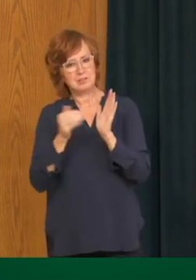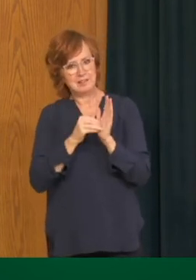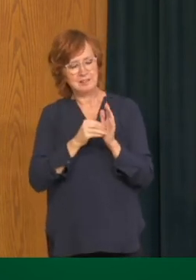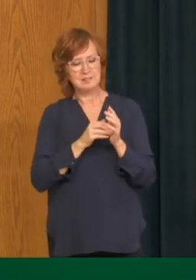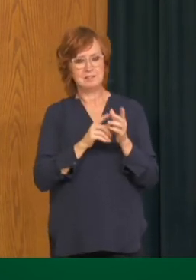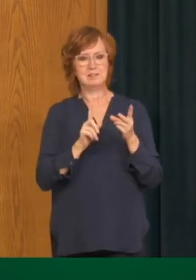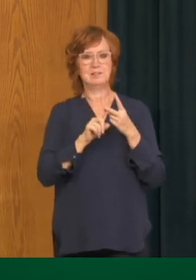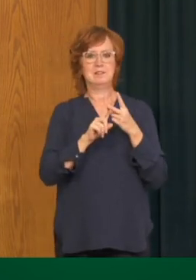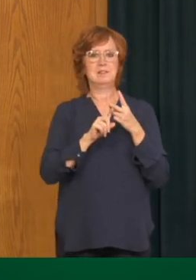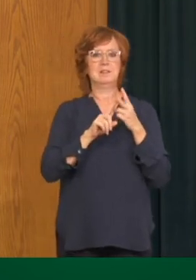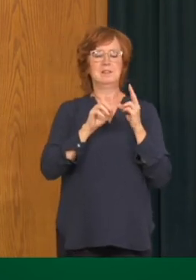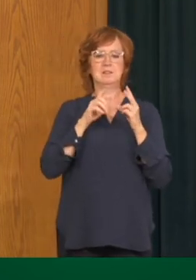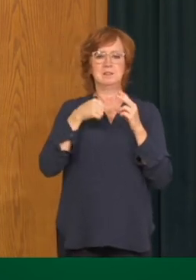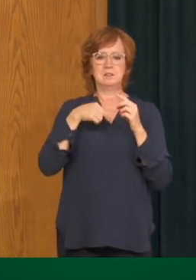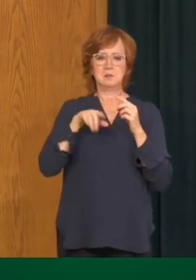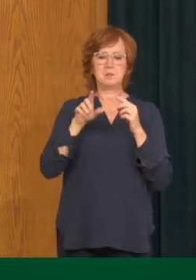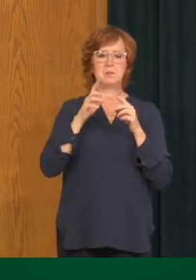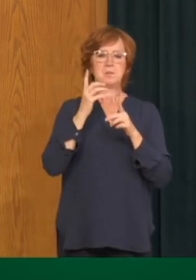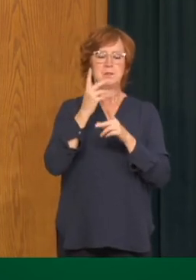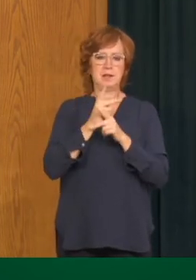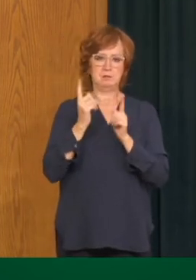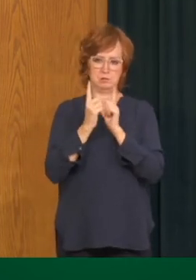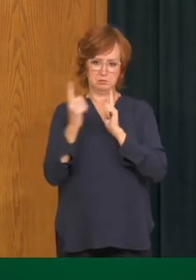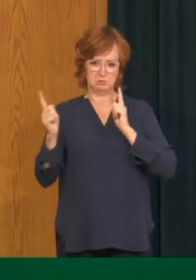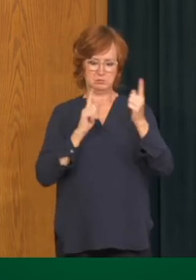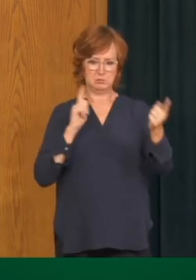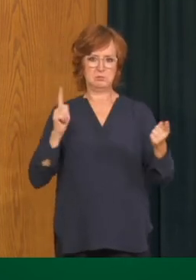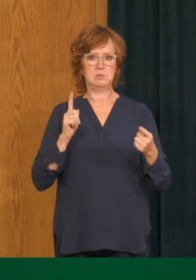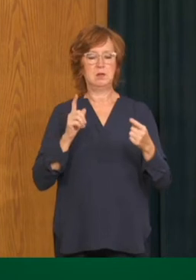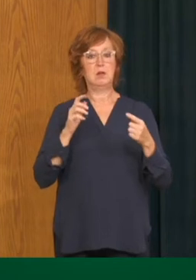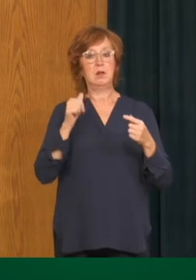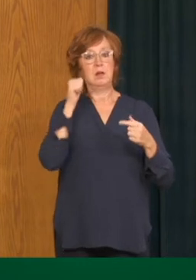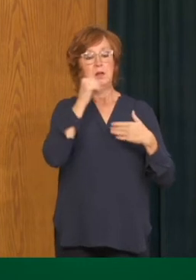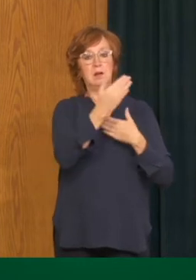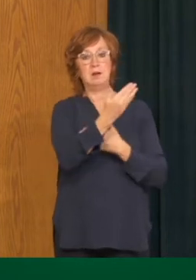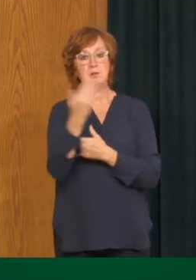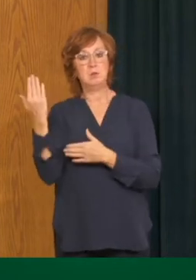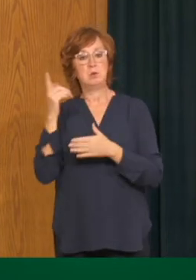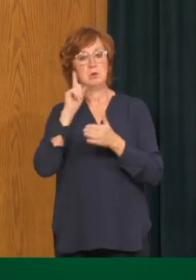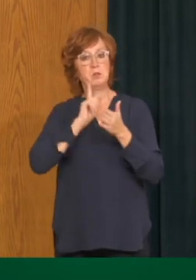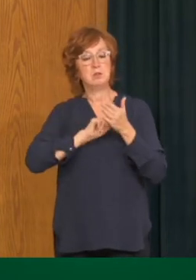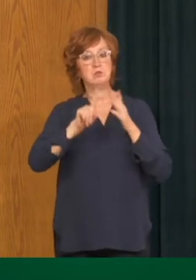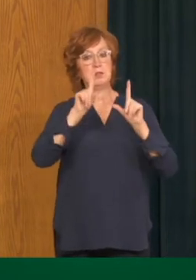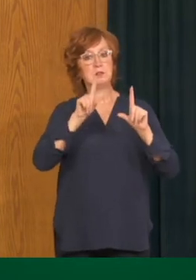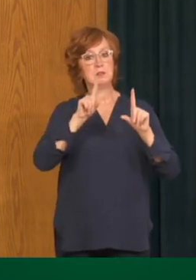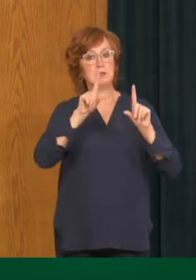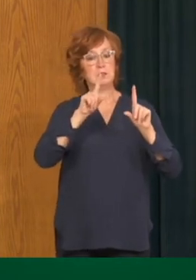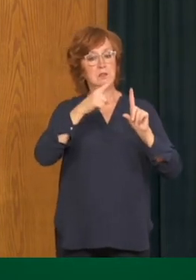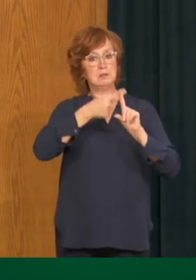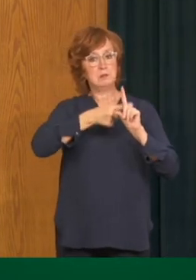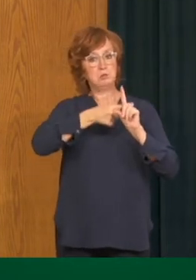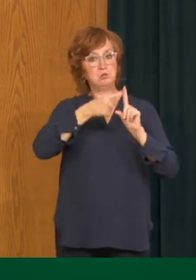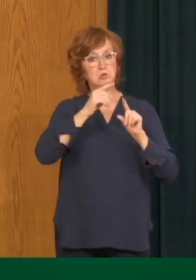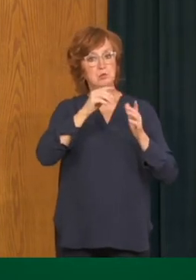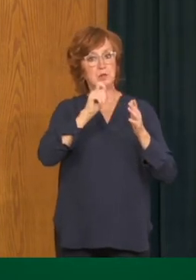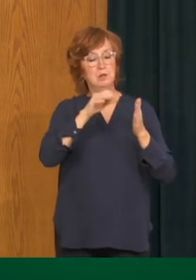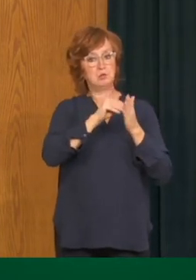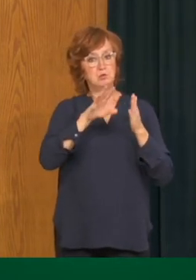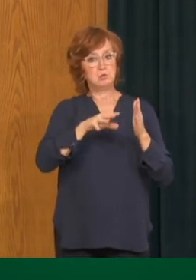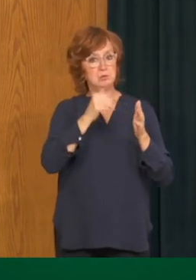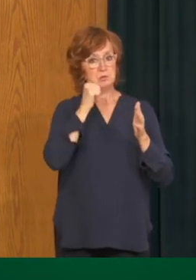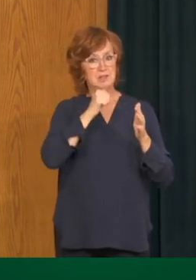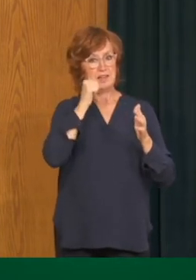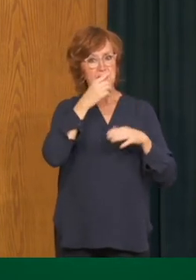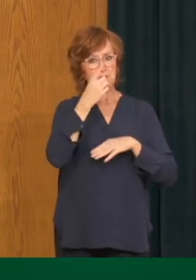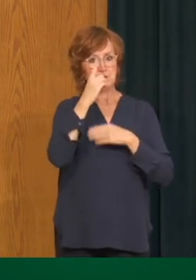physical distancing, and then reviewing our children's symptoms every morning before children go to school. But for older children, certainly making them